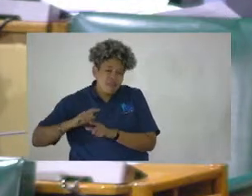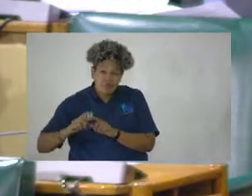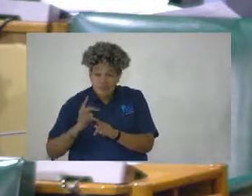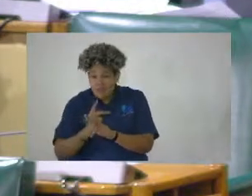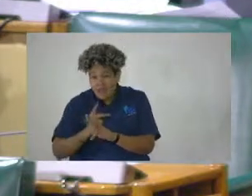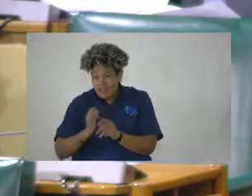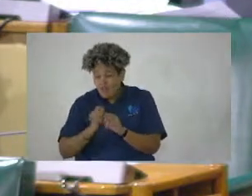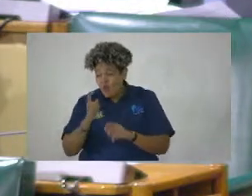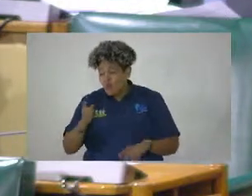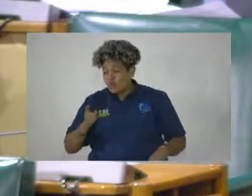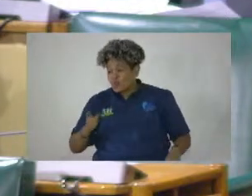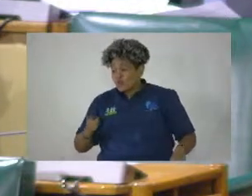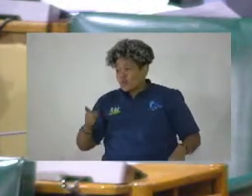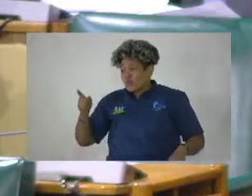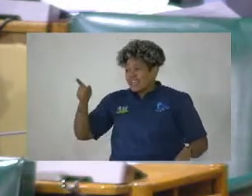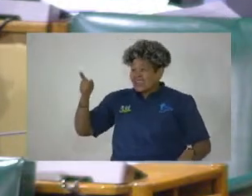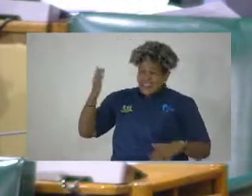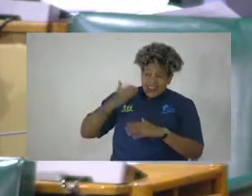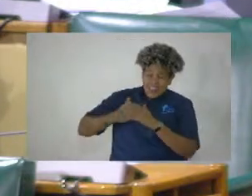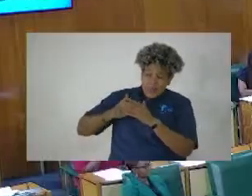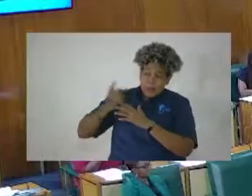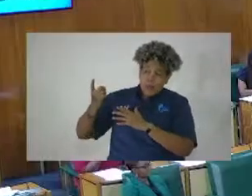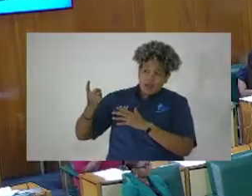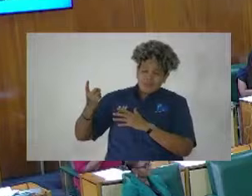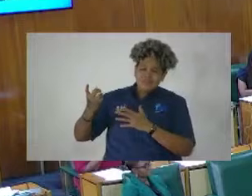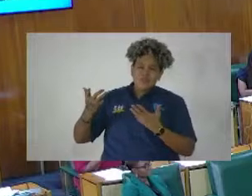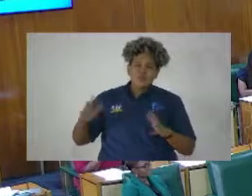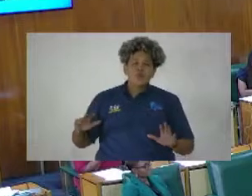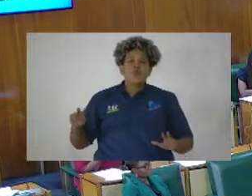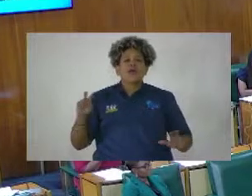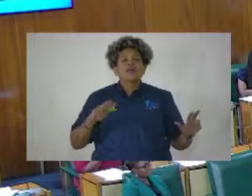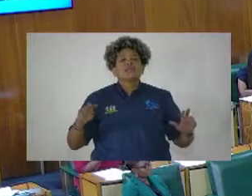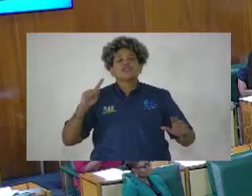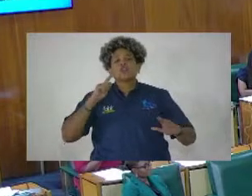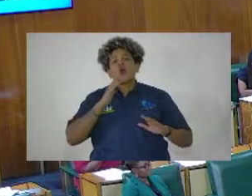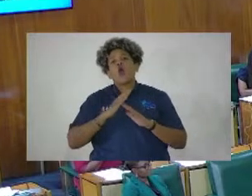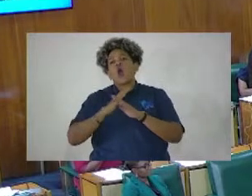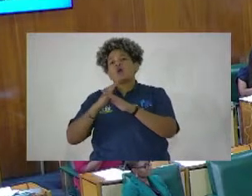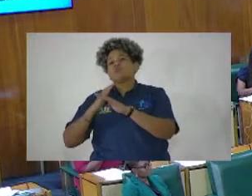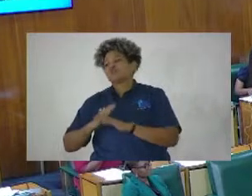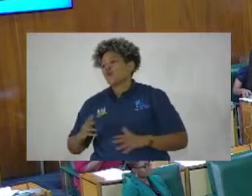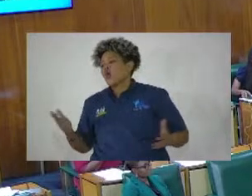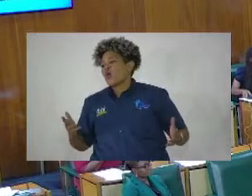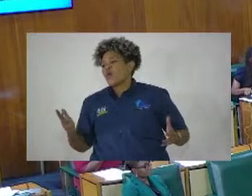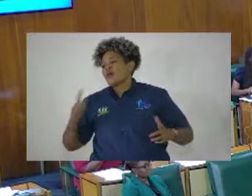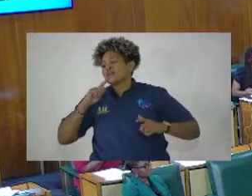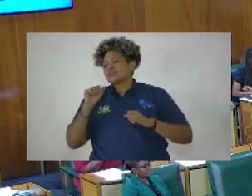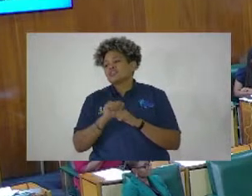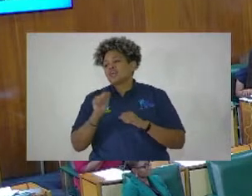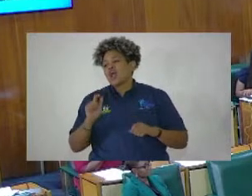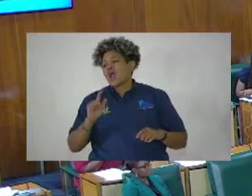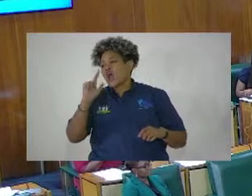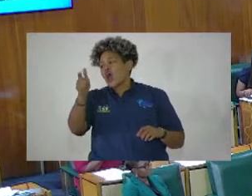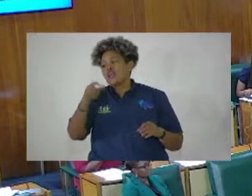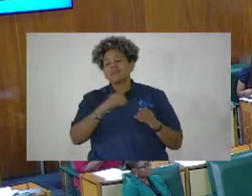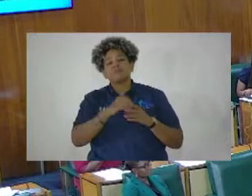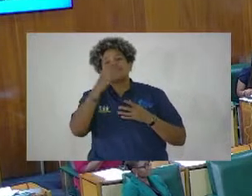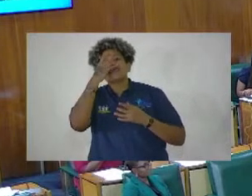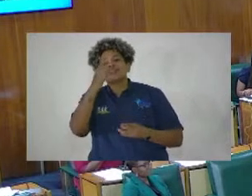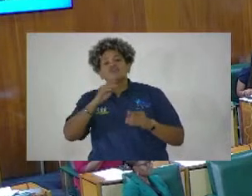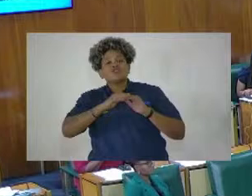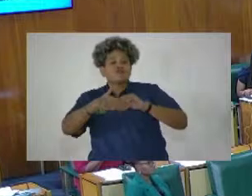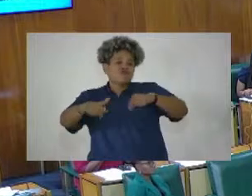with how you, because you don't want to obstruct what is ultimately in the interest of the